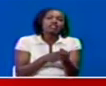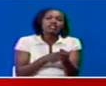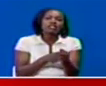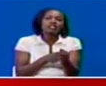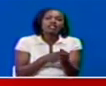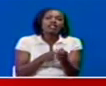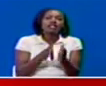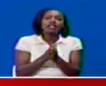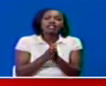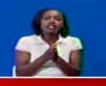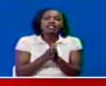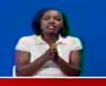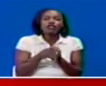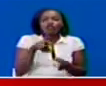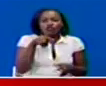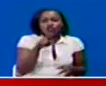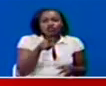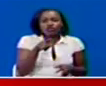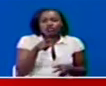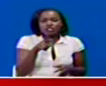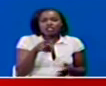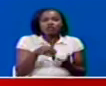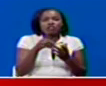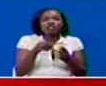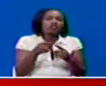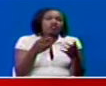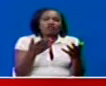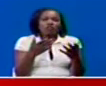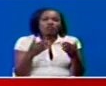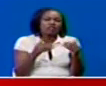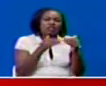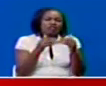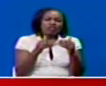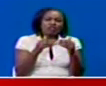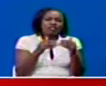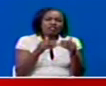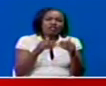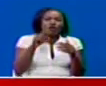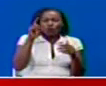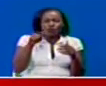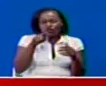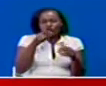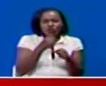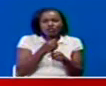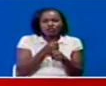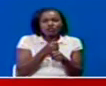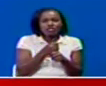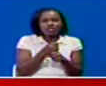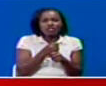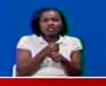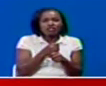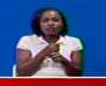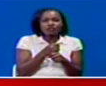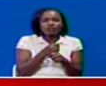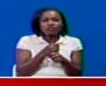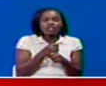And for those of you, particularly those of you from the fourth estate, you need to investigate what we have been doing. How we have been producing